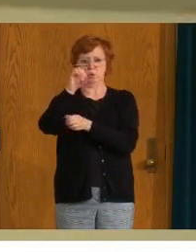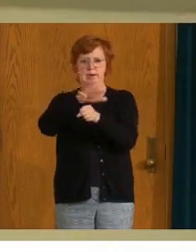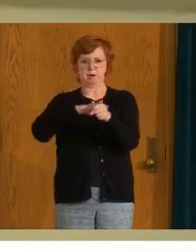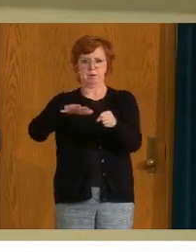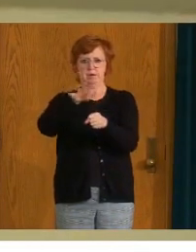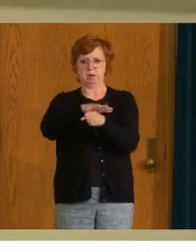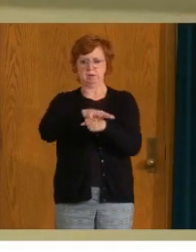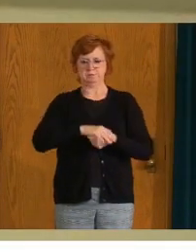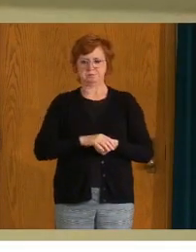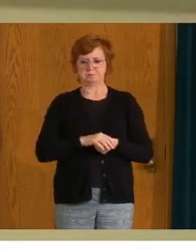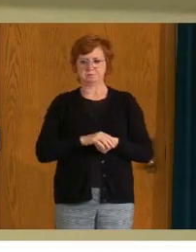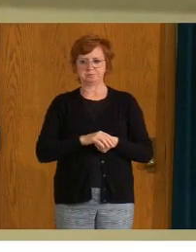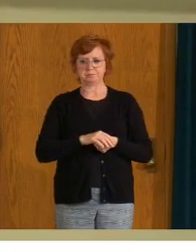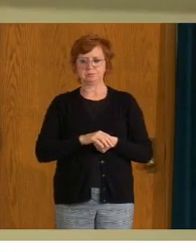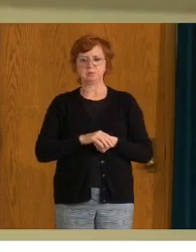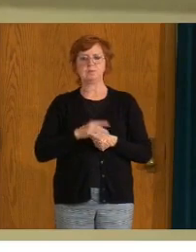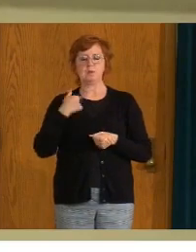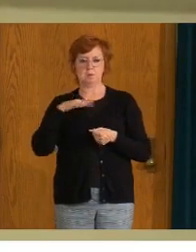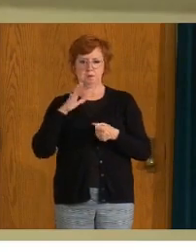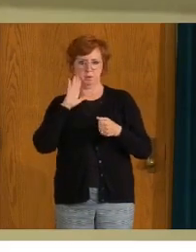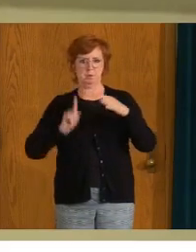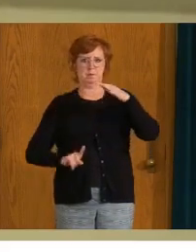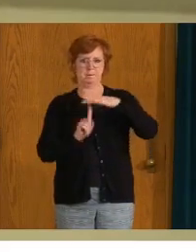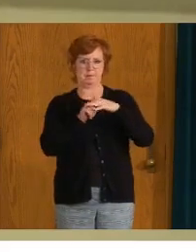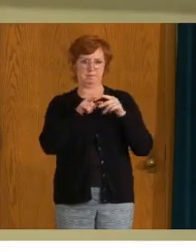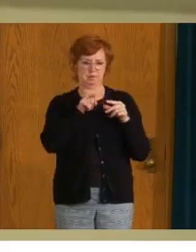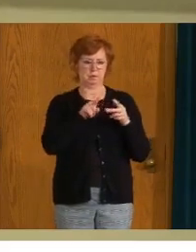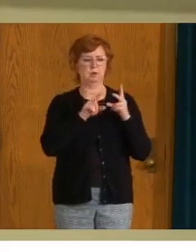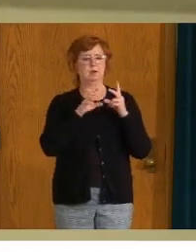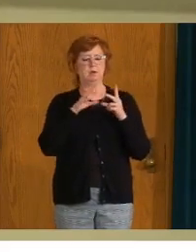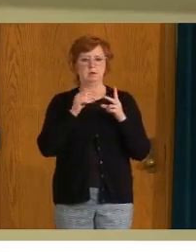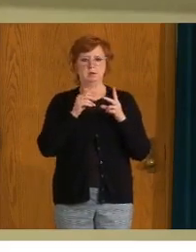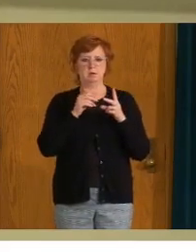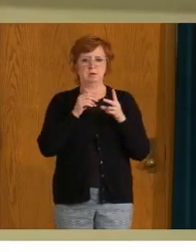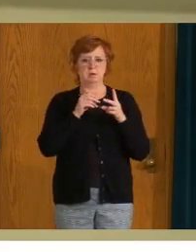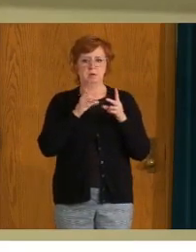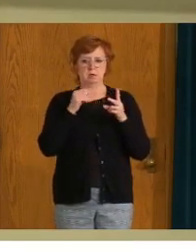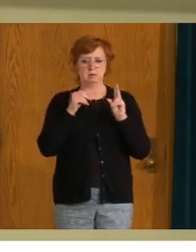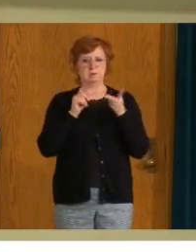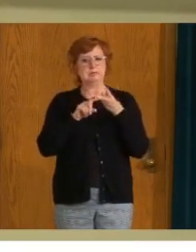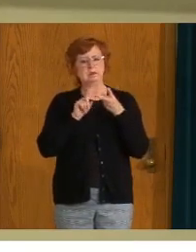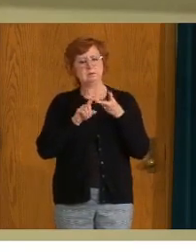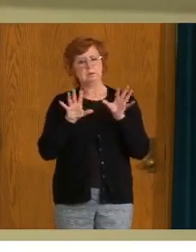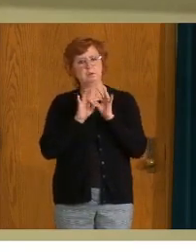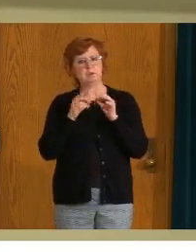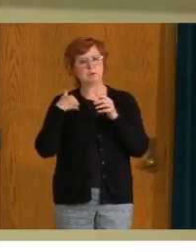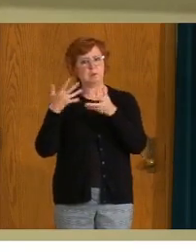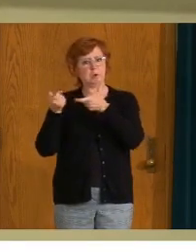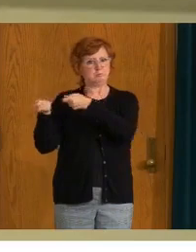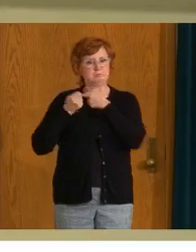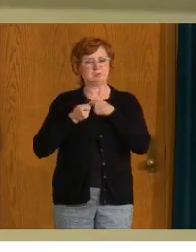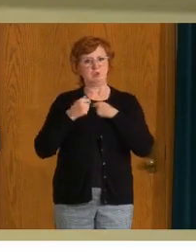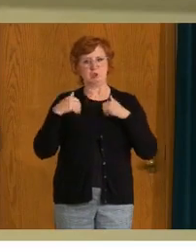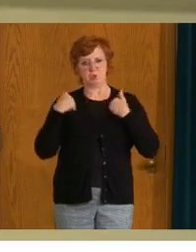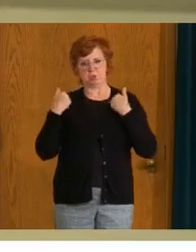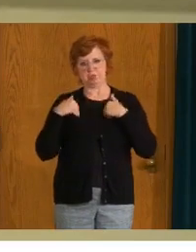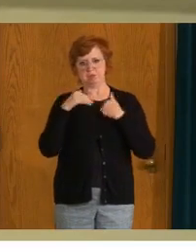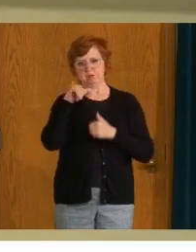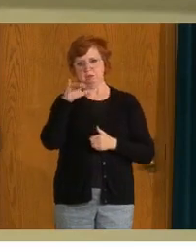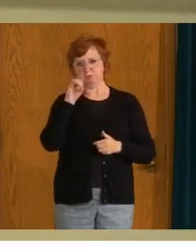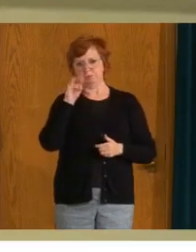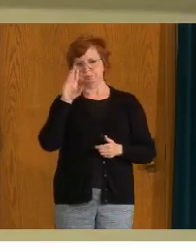that might have lower uptake. The other one that our strategy really focuses on is the youth. We know that we have a lower